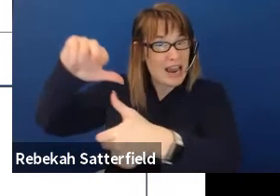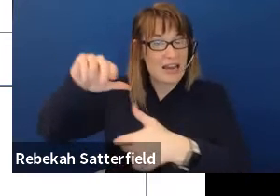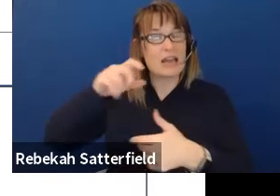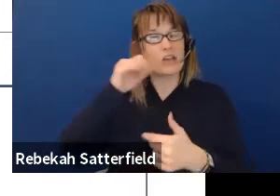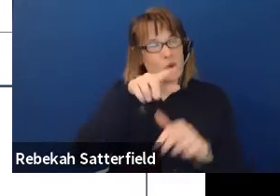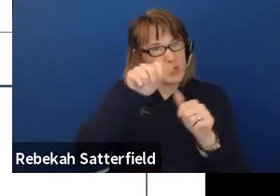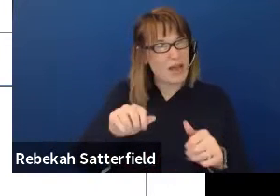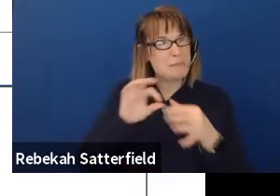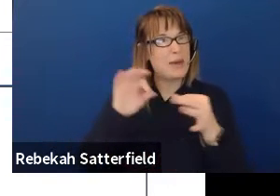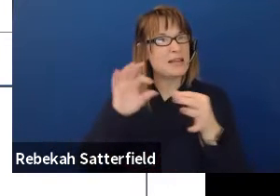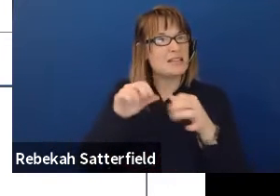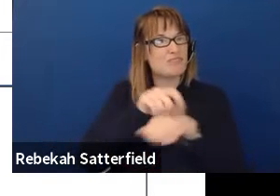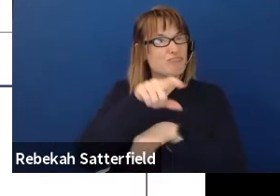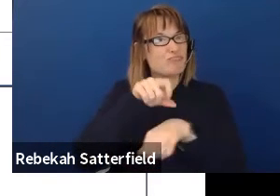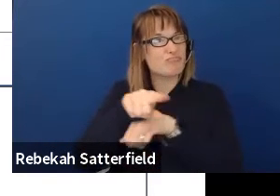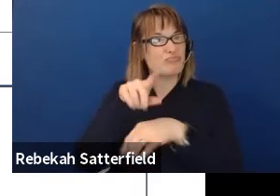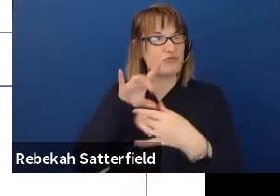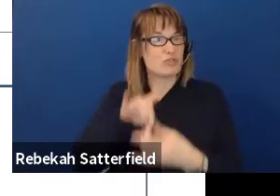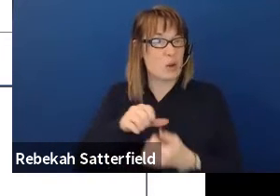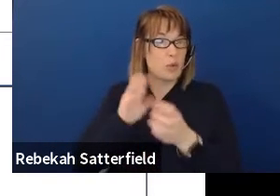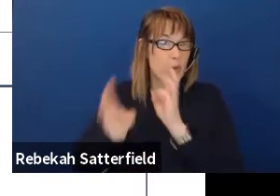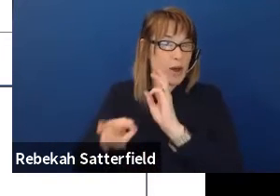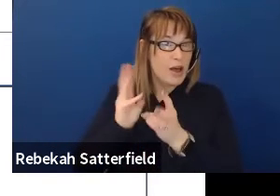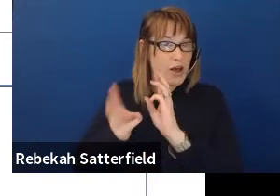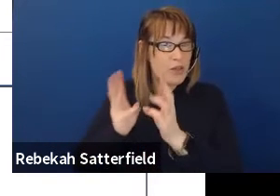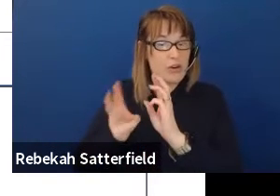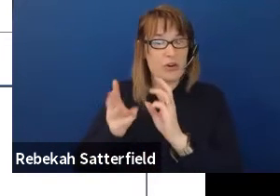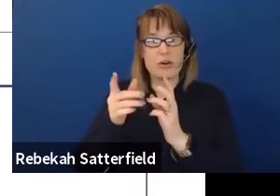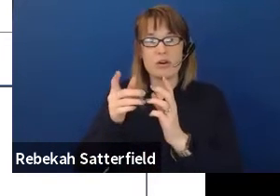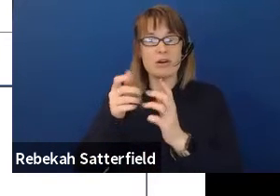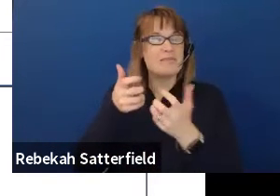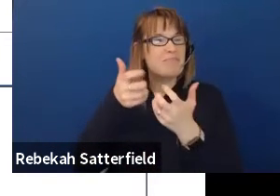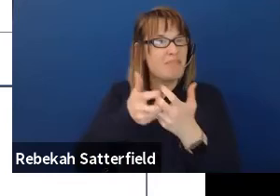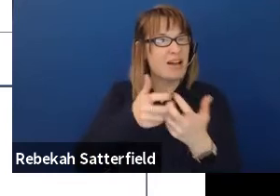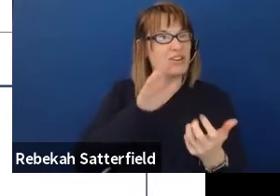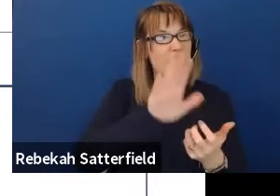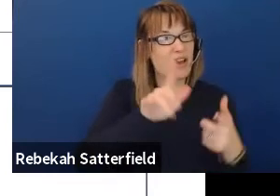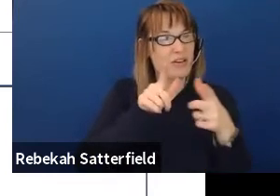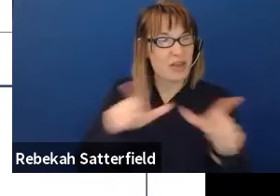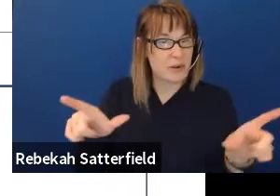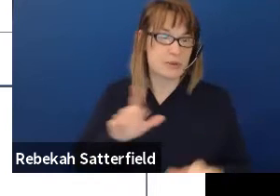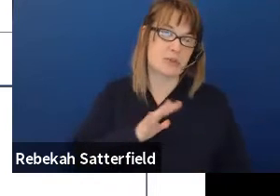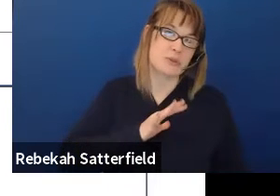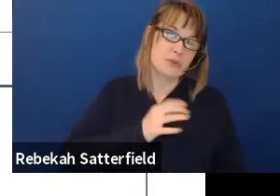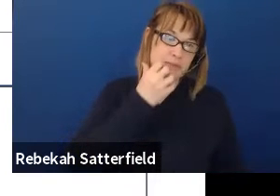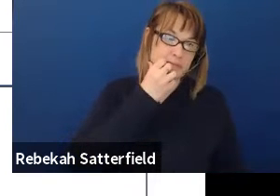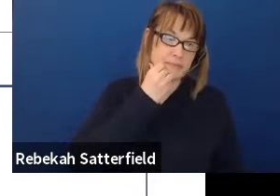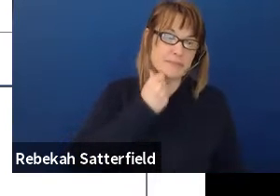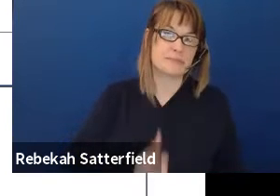those messages translated into a specific patient's language has been invaluable.